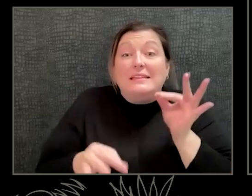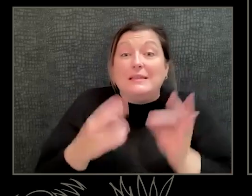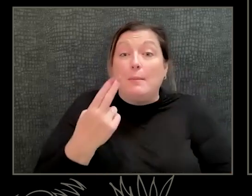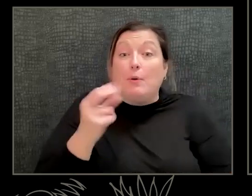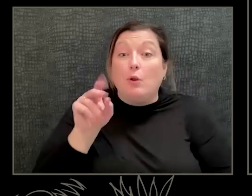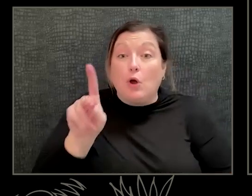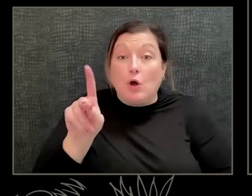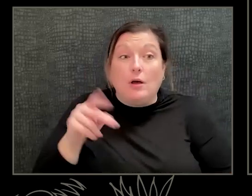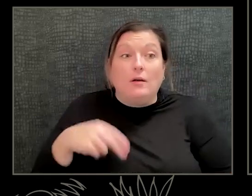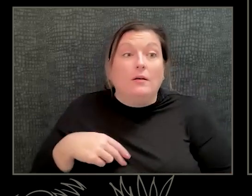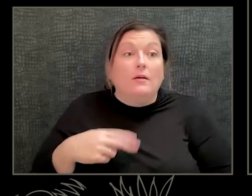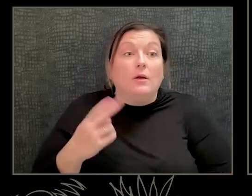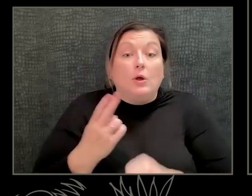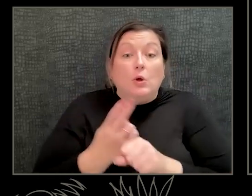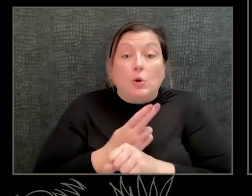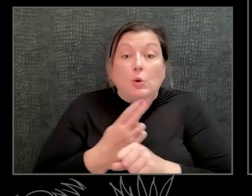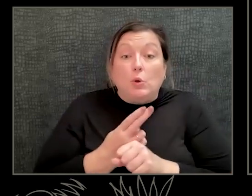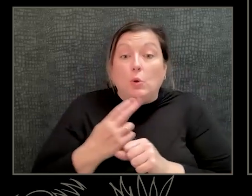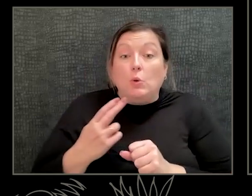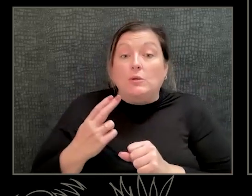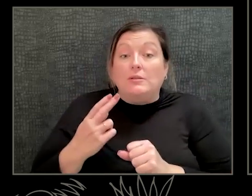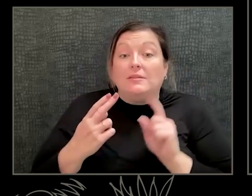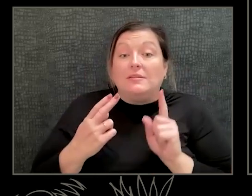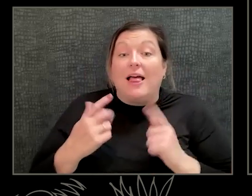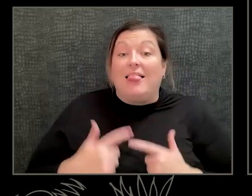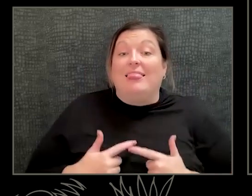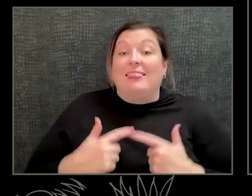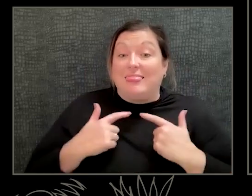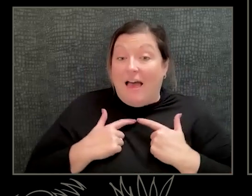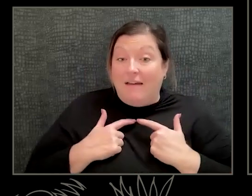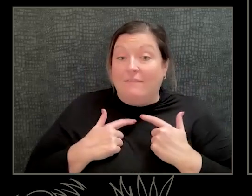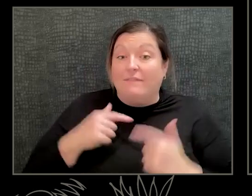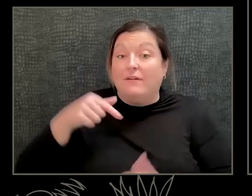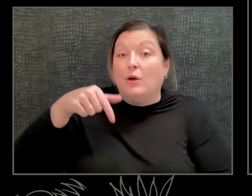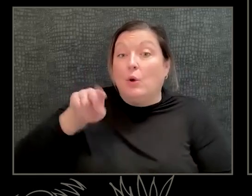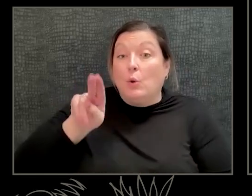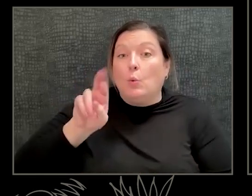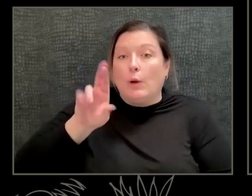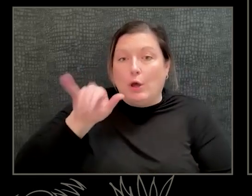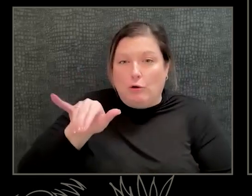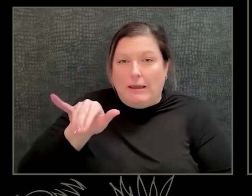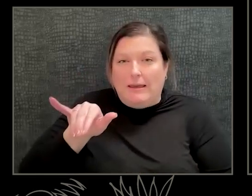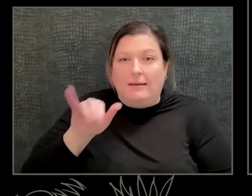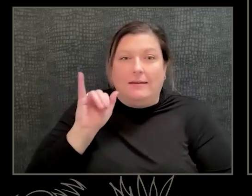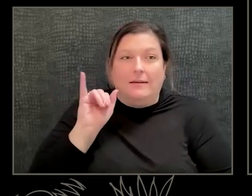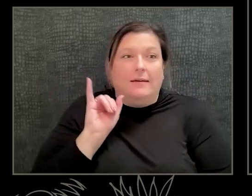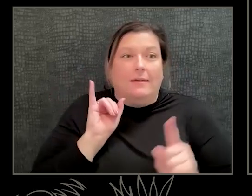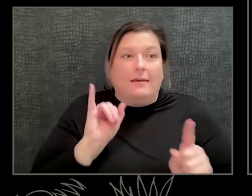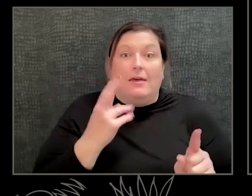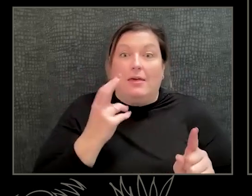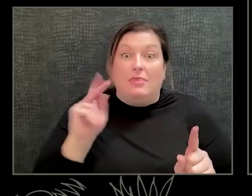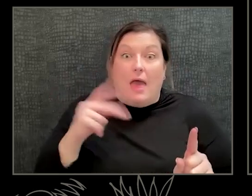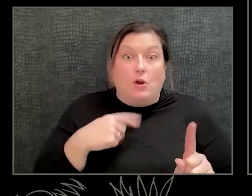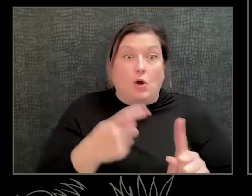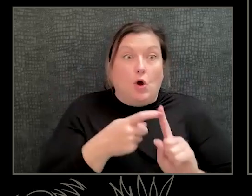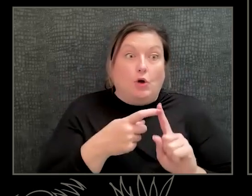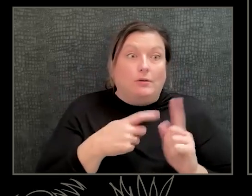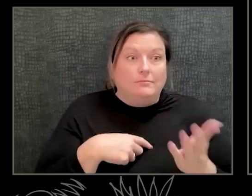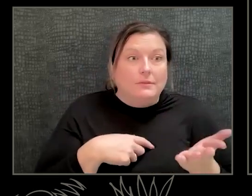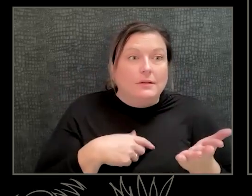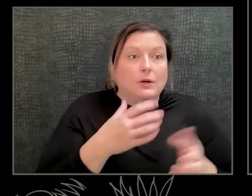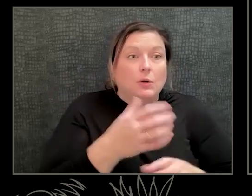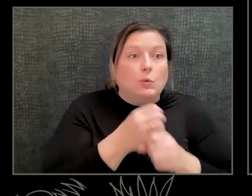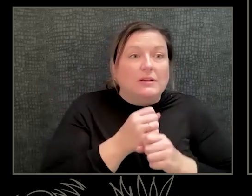it use live query or use preview or something like that. And this hook would receive a GraphQL query. Our API